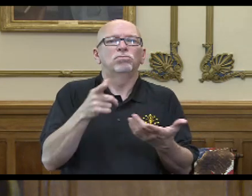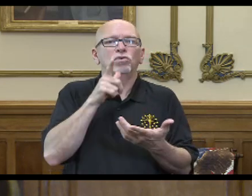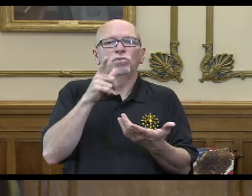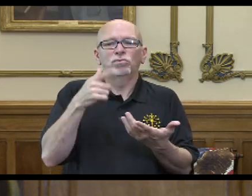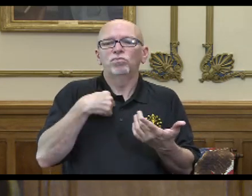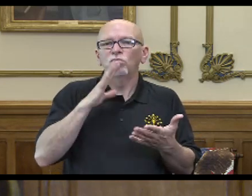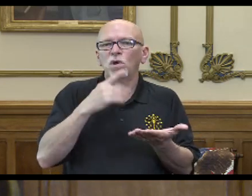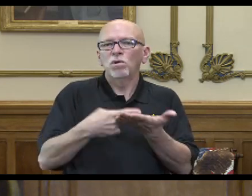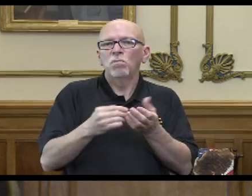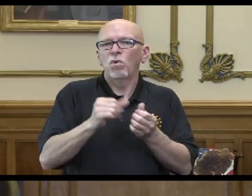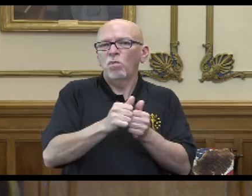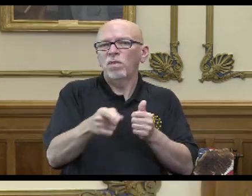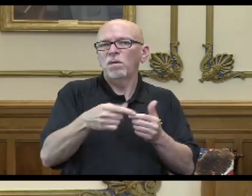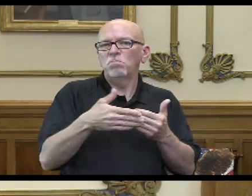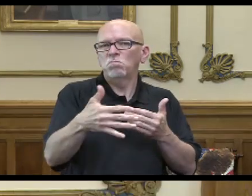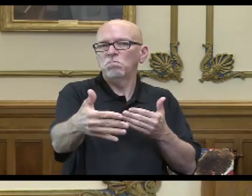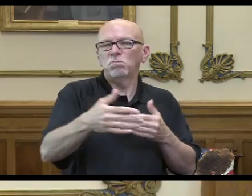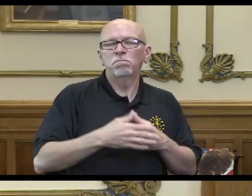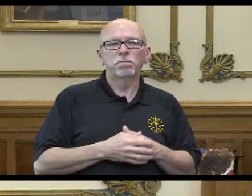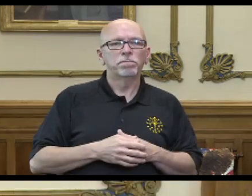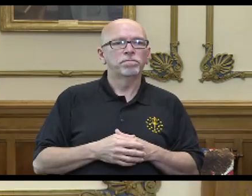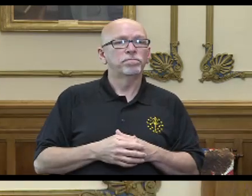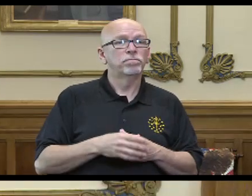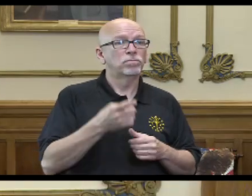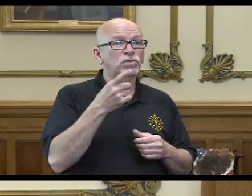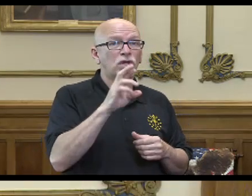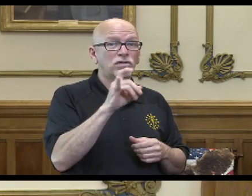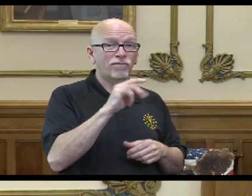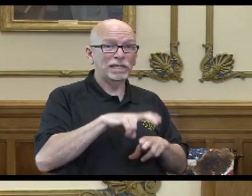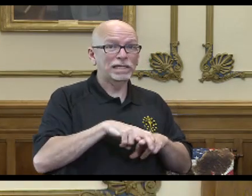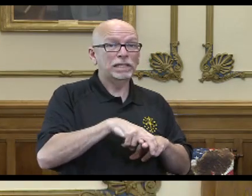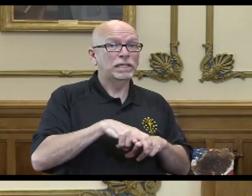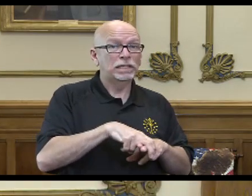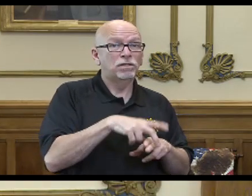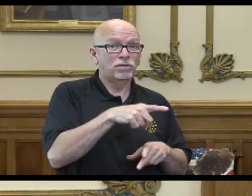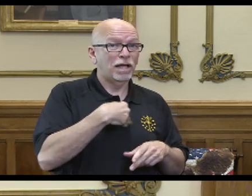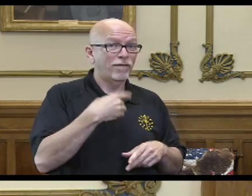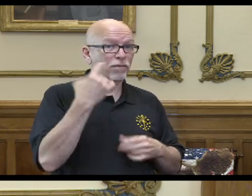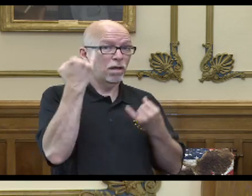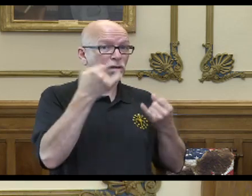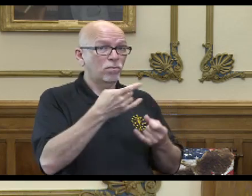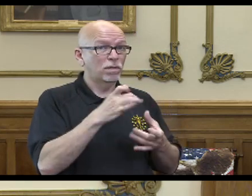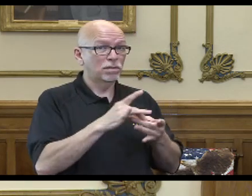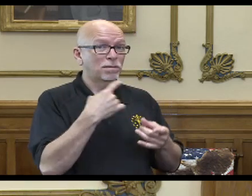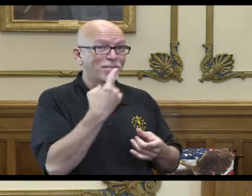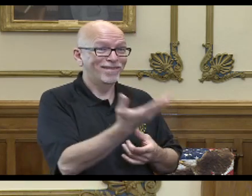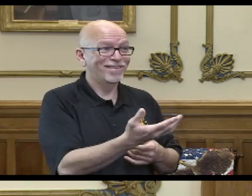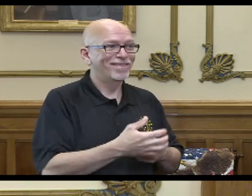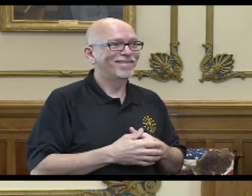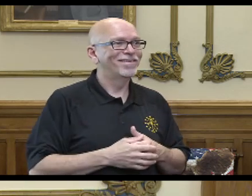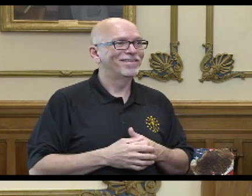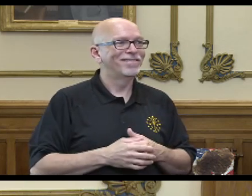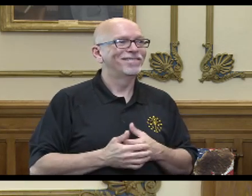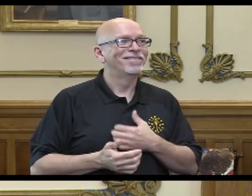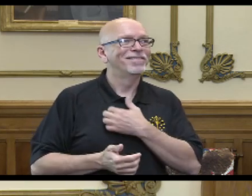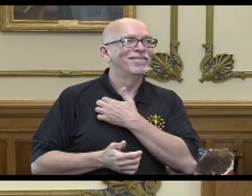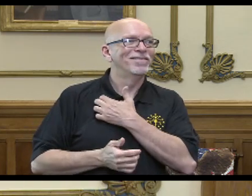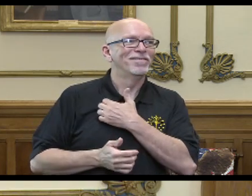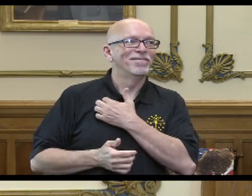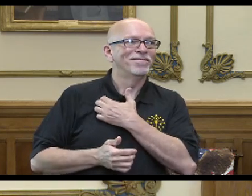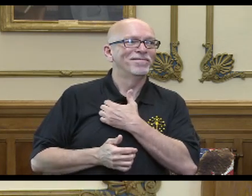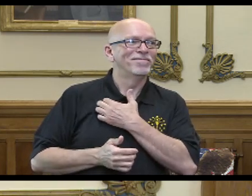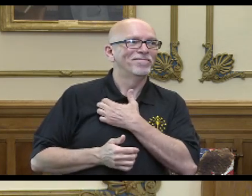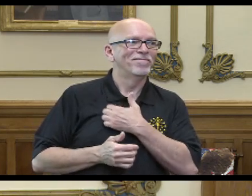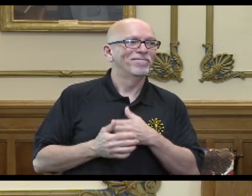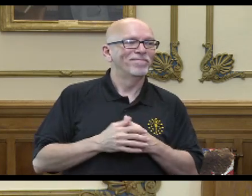next few weeks. Dr. Sullivan, you look like you have some thoughts going on behind that mask. You want to chime